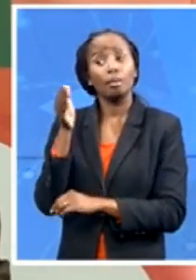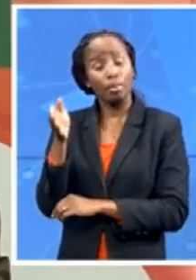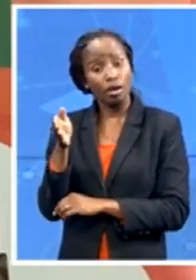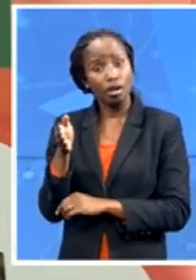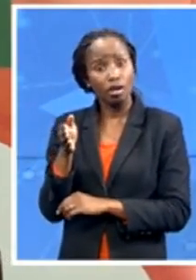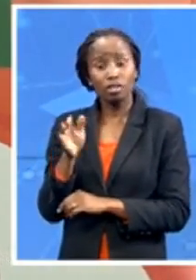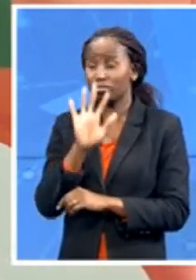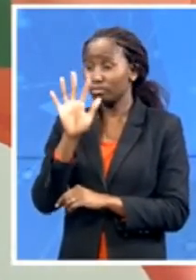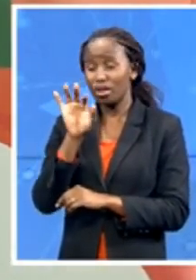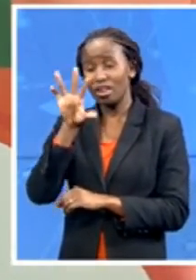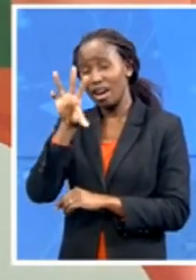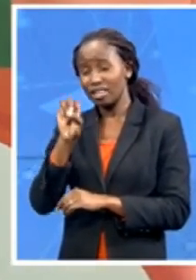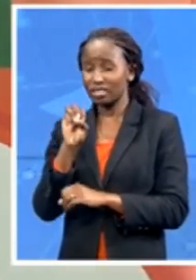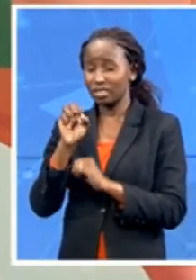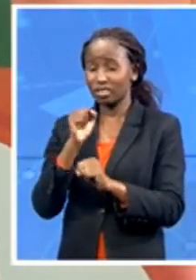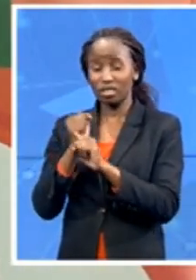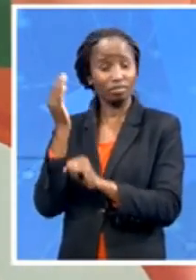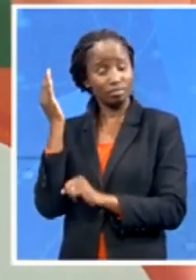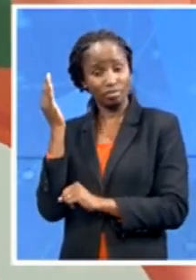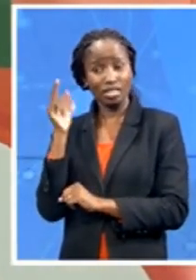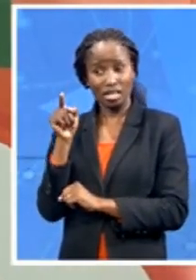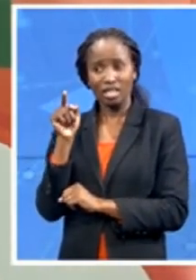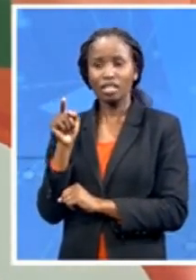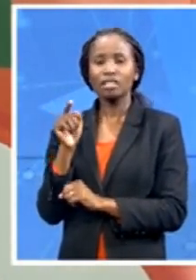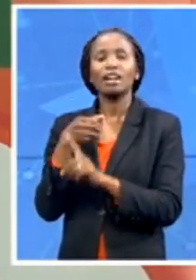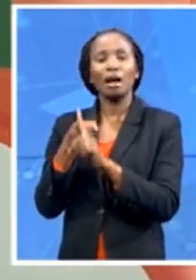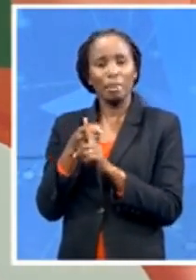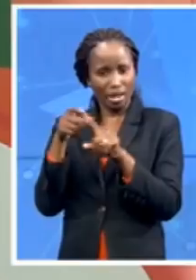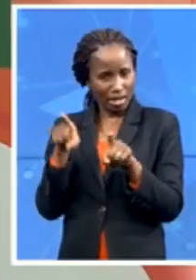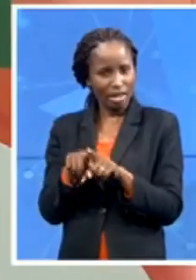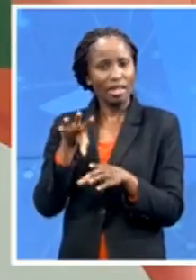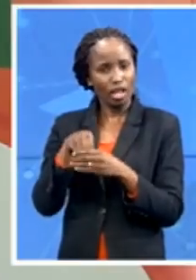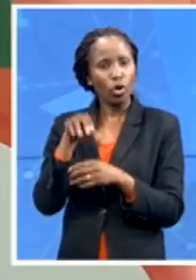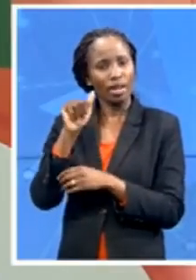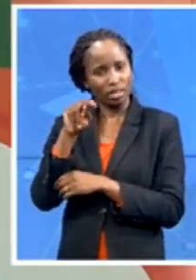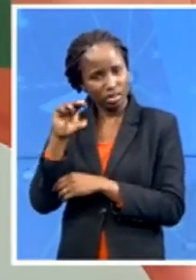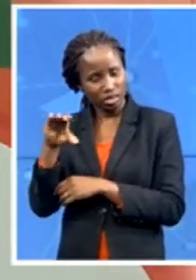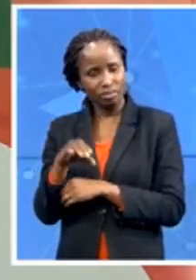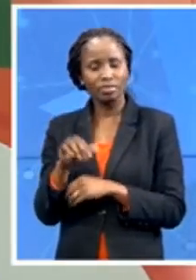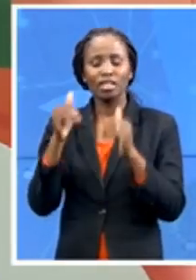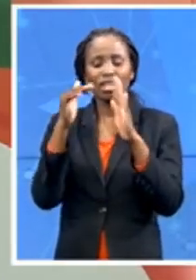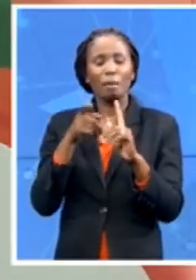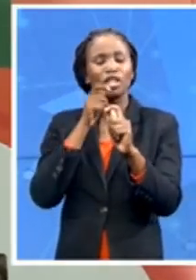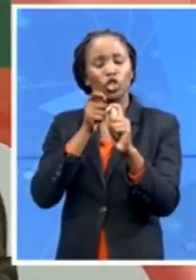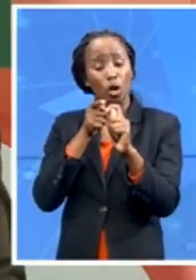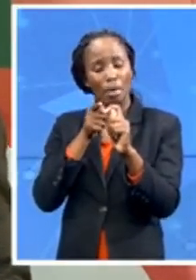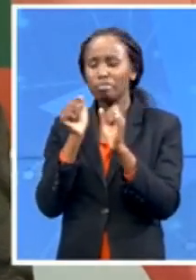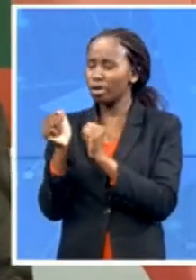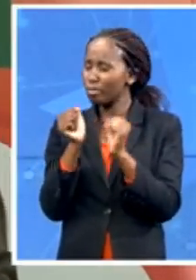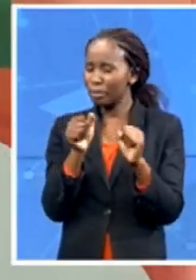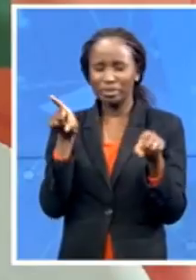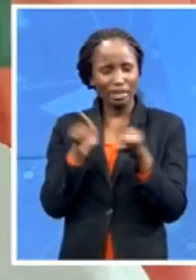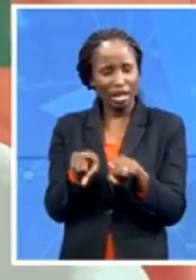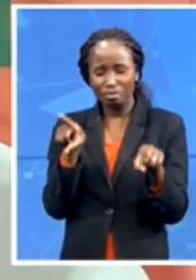90. Kampeine la ne ANC. Machocho mbe aseme kweza zdawa igusu. What I